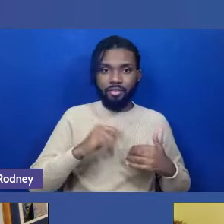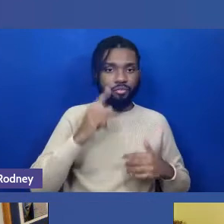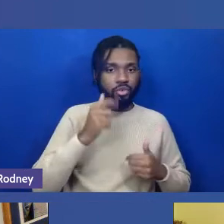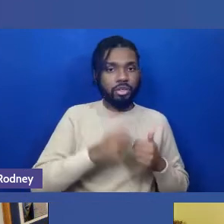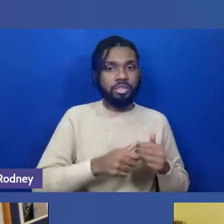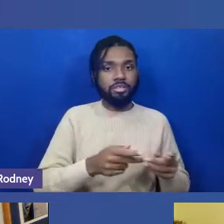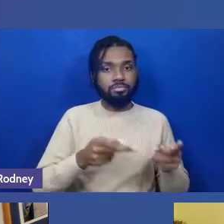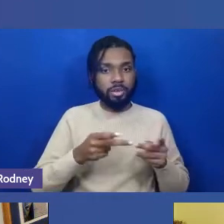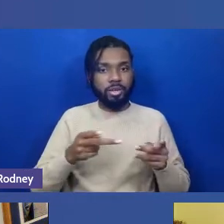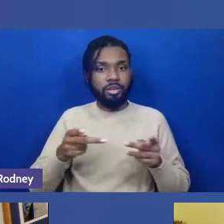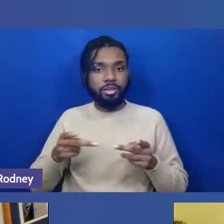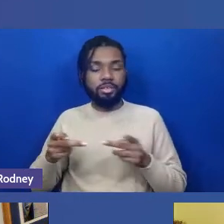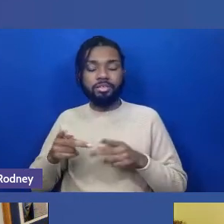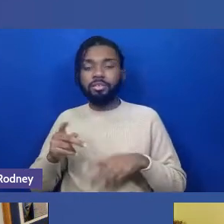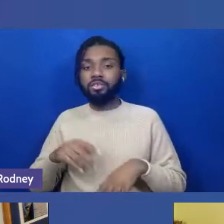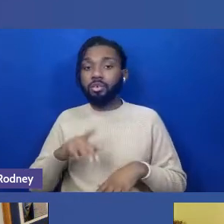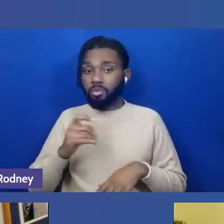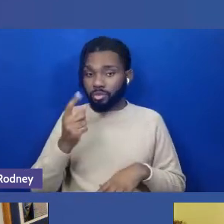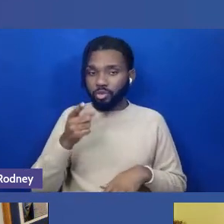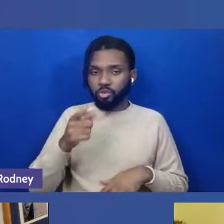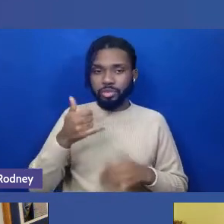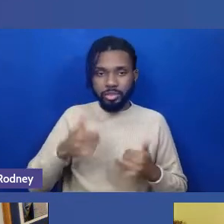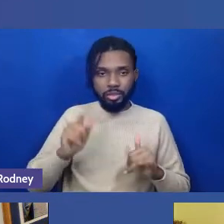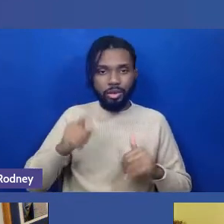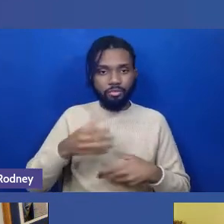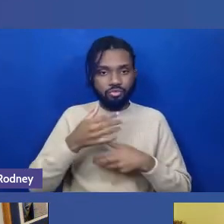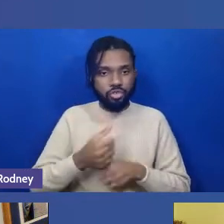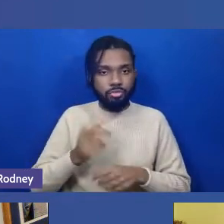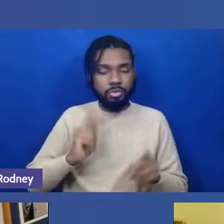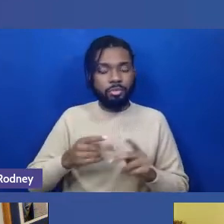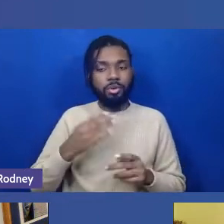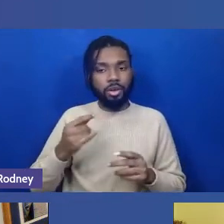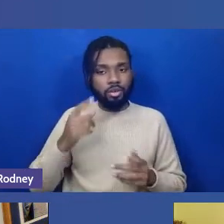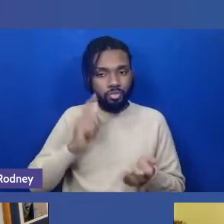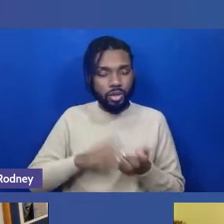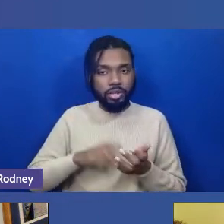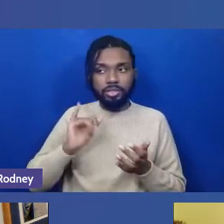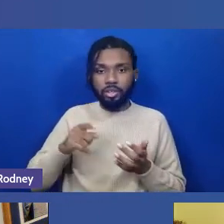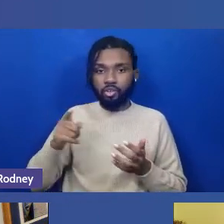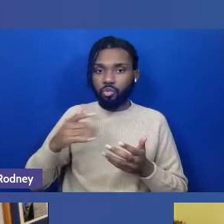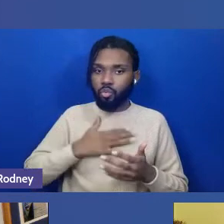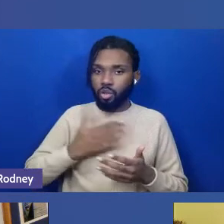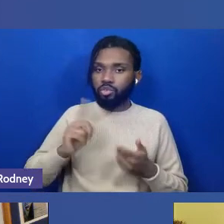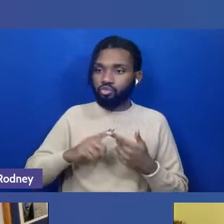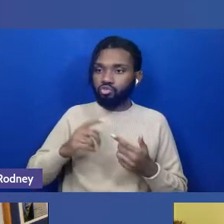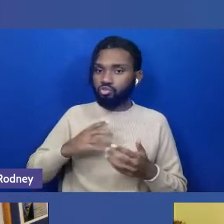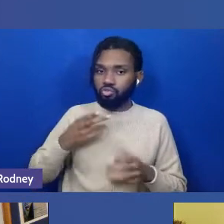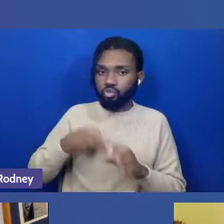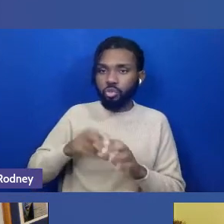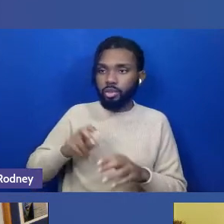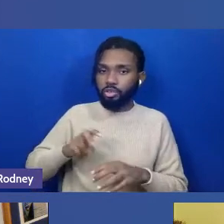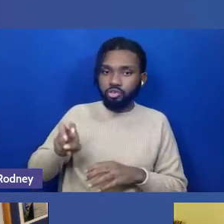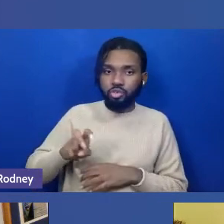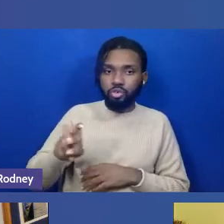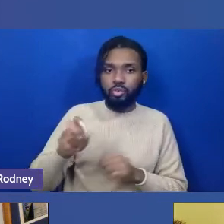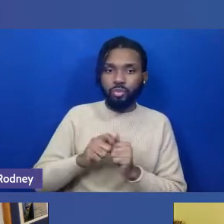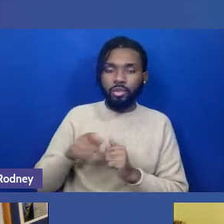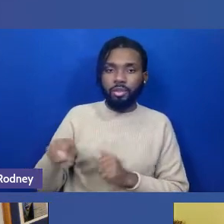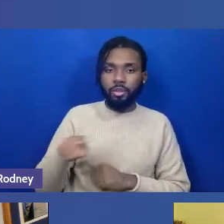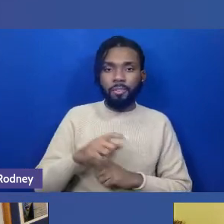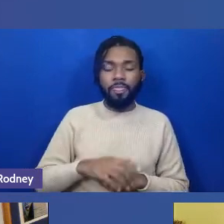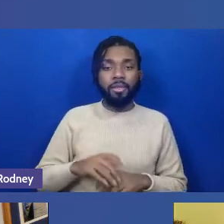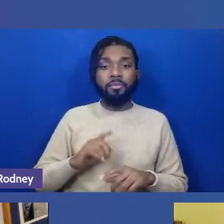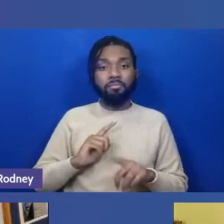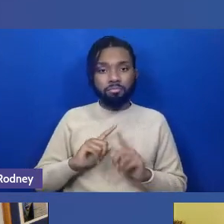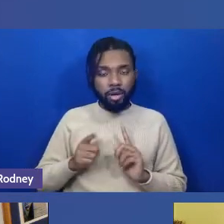trust people to know that you, you're willing to go on that ride with them. And I feel like nothing, like I appreciate nothing